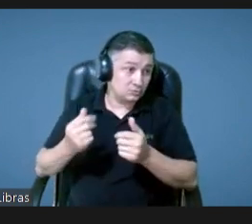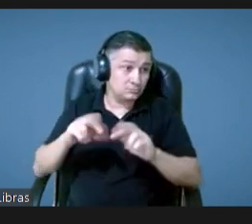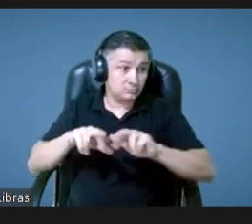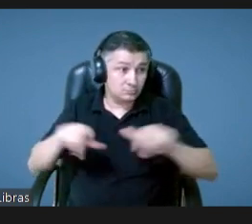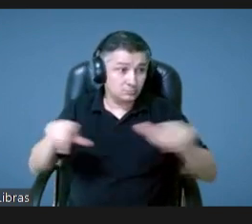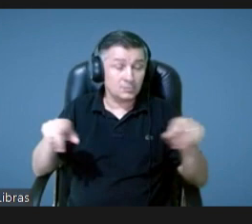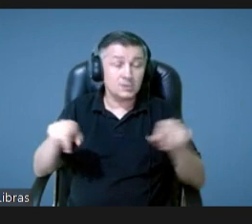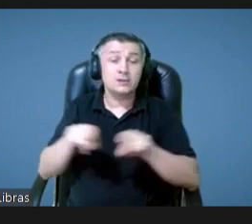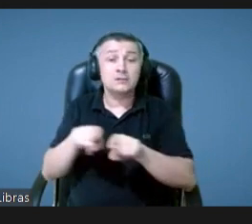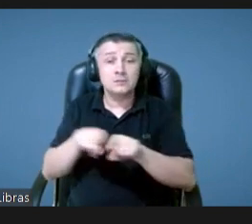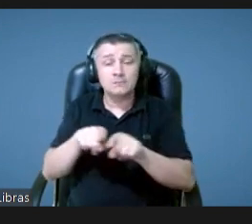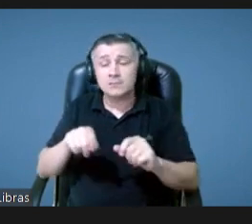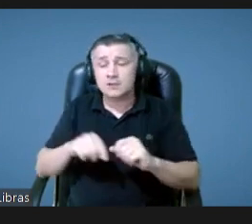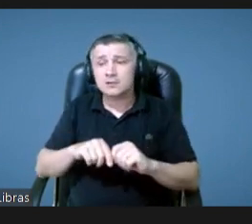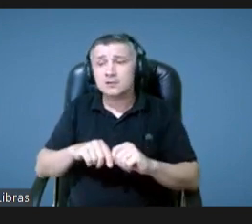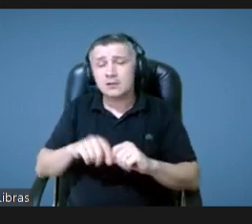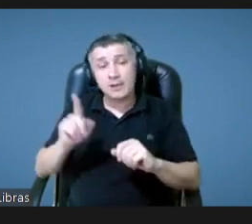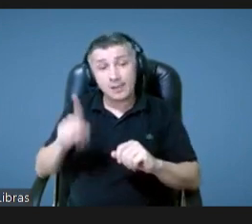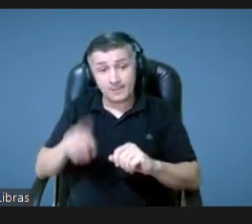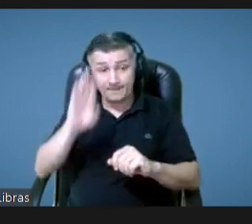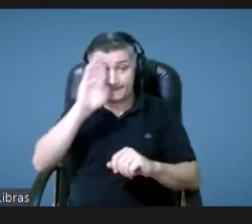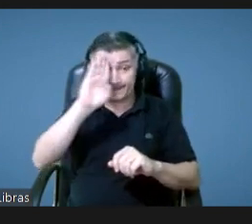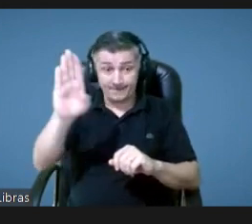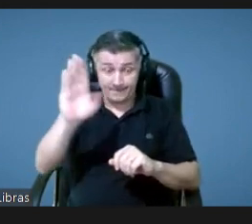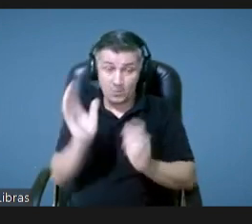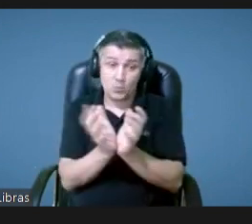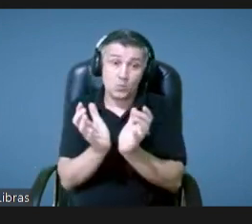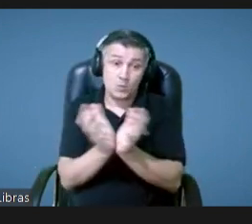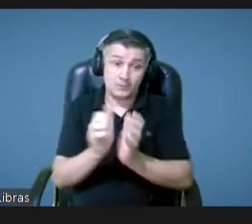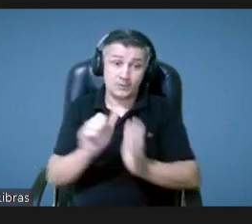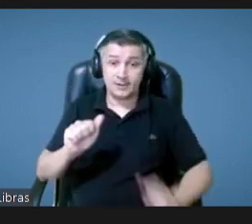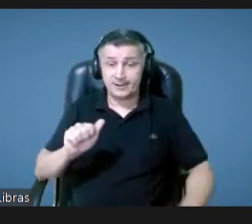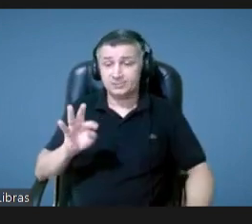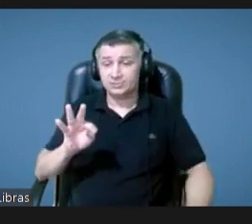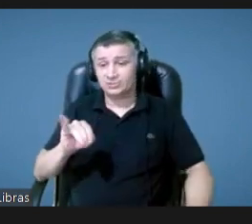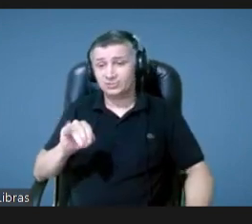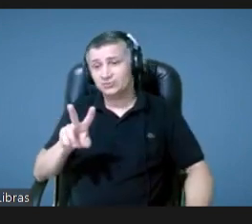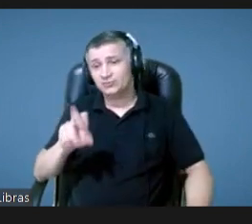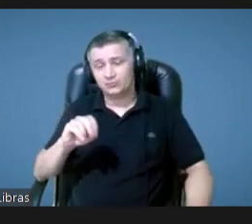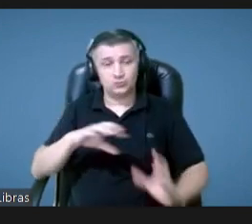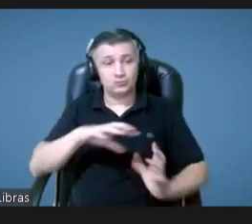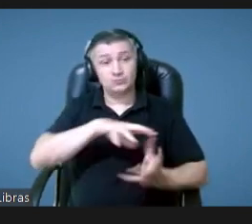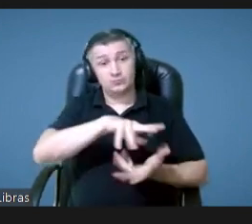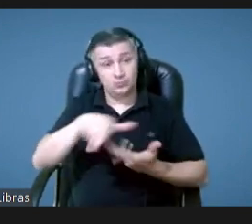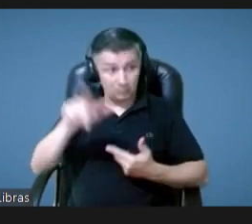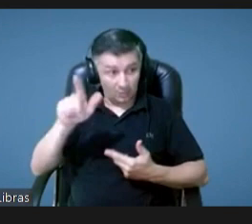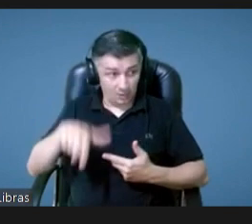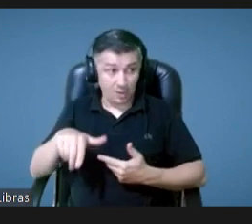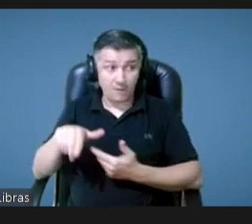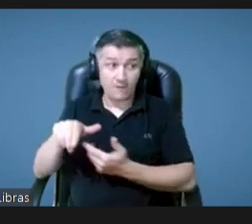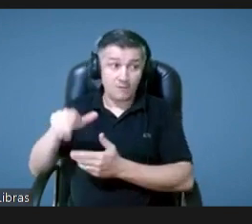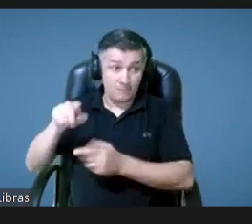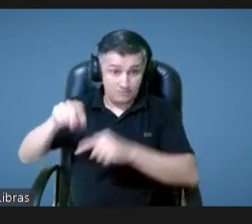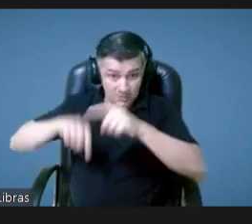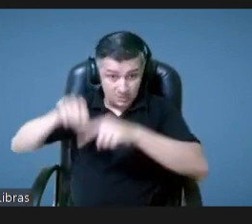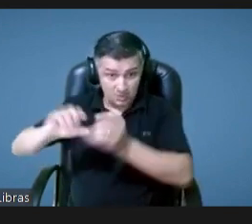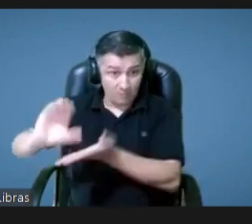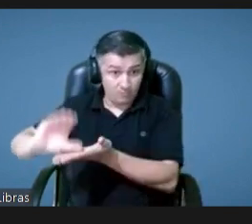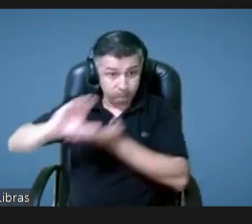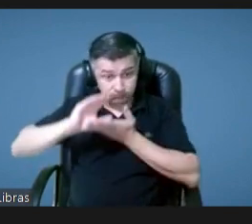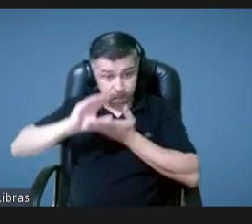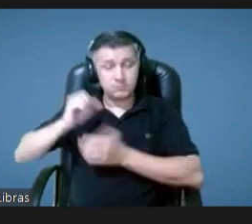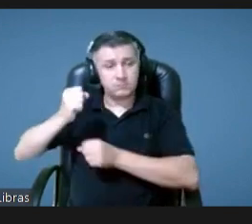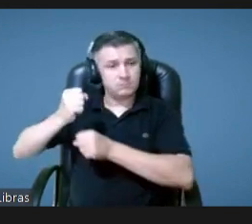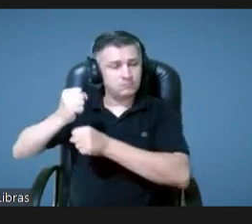real estate investment fund for income in the residential field. This is the main asset class in